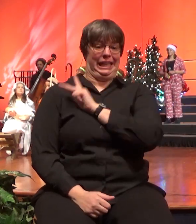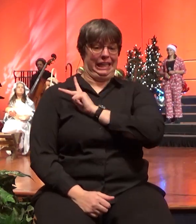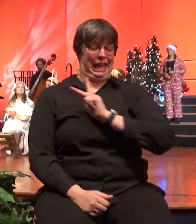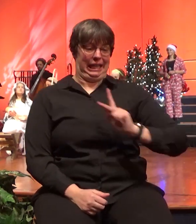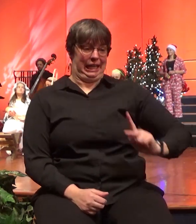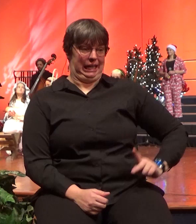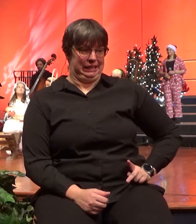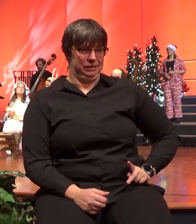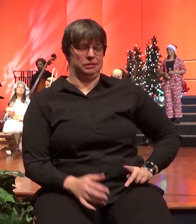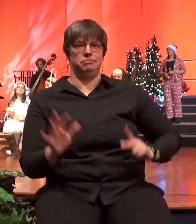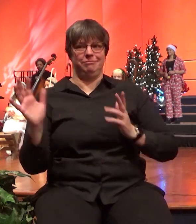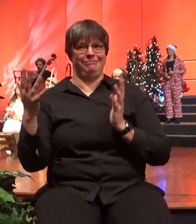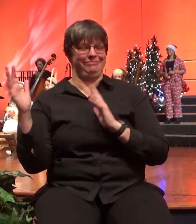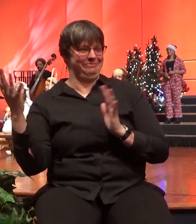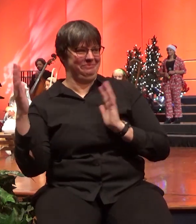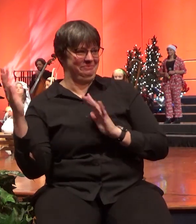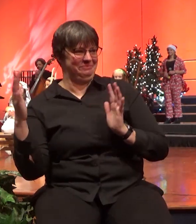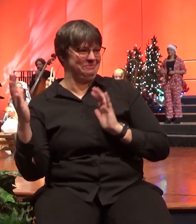visit.